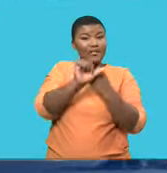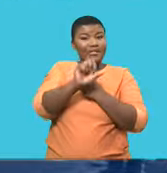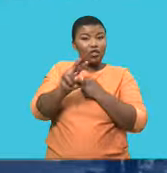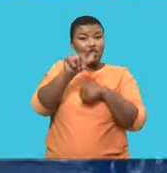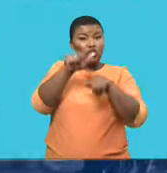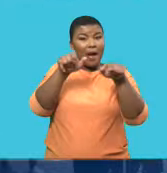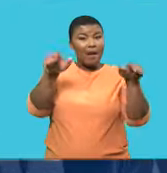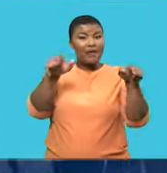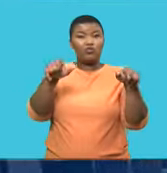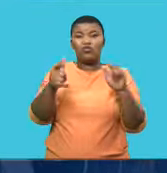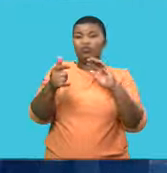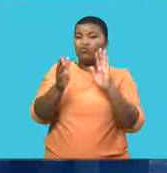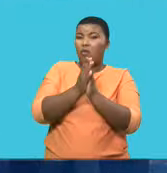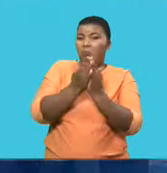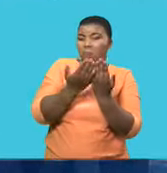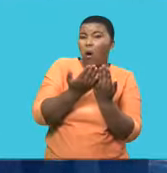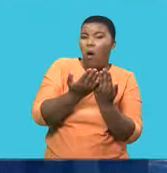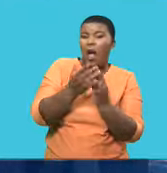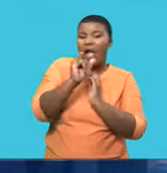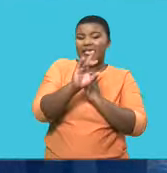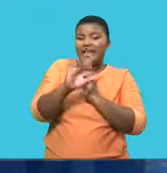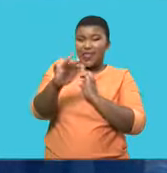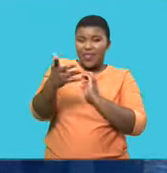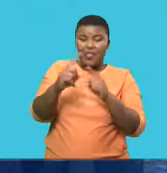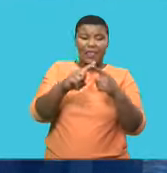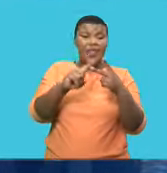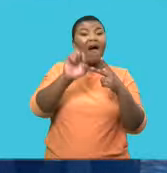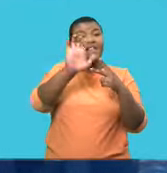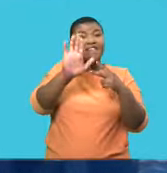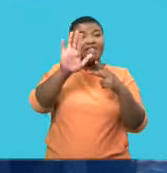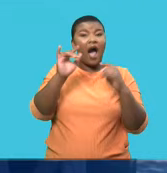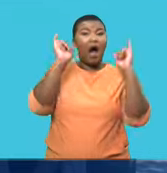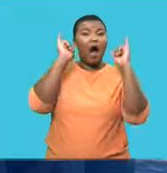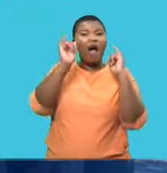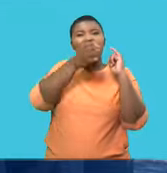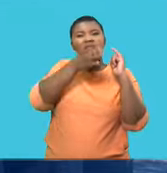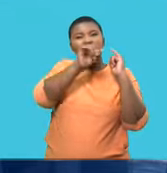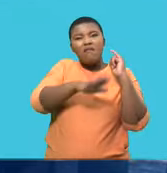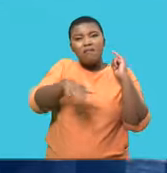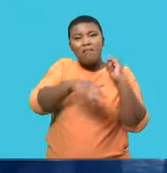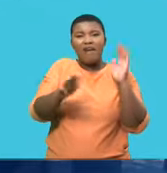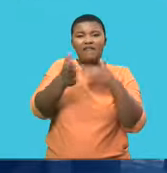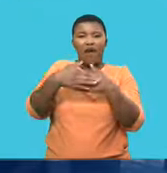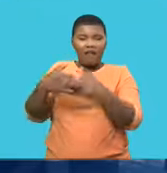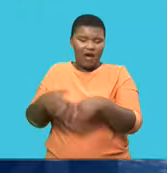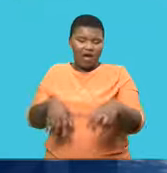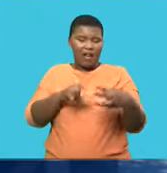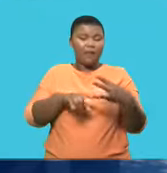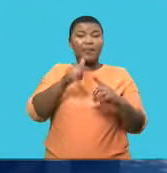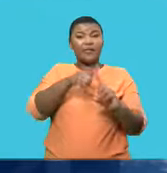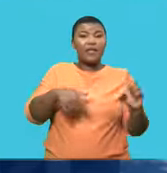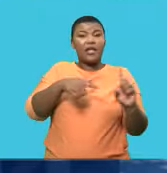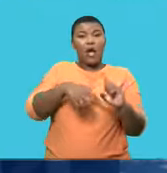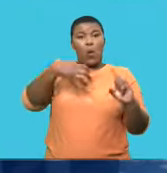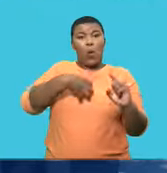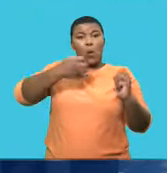shops being closed, 1 tuck shop owner was found in possession of illegal firearm, which